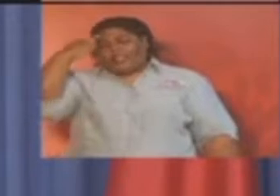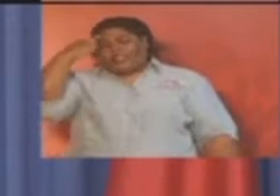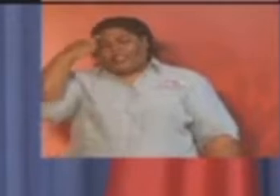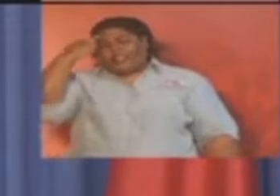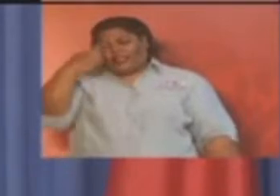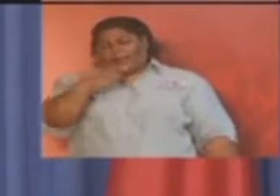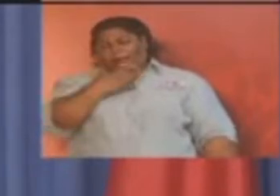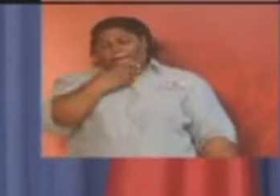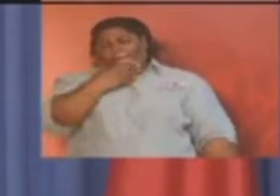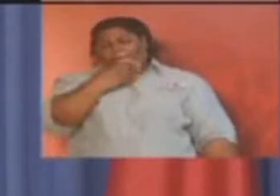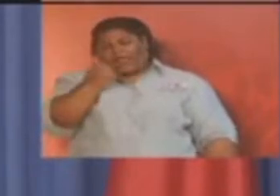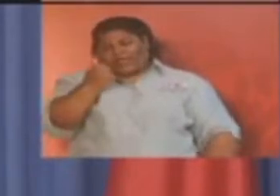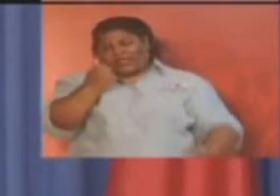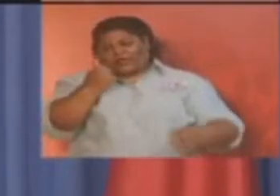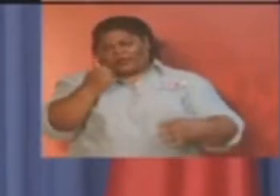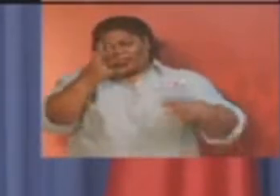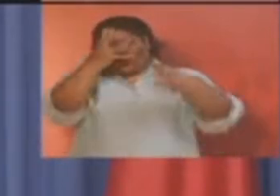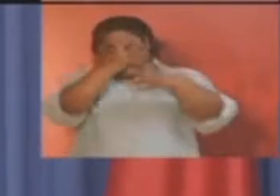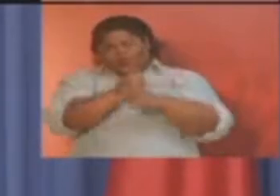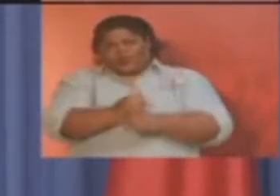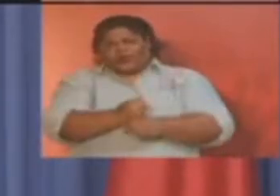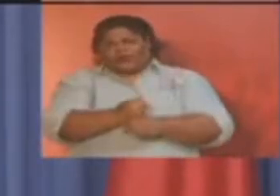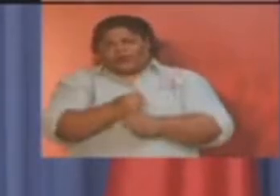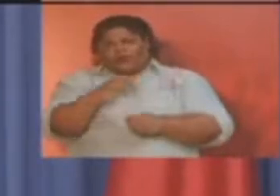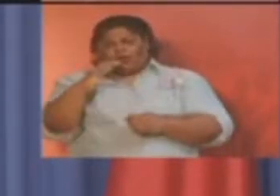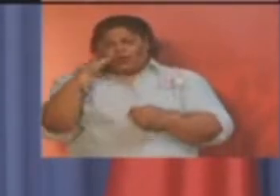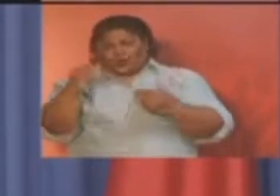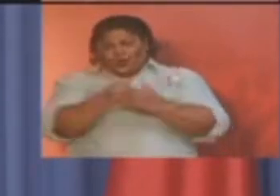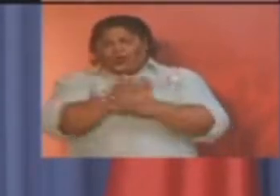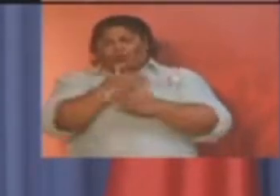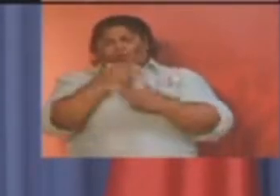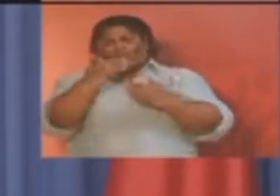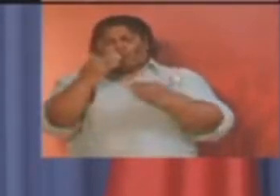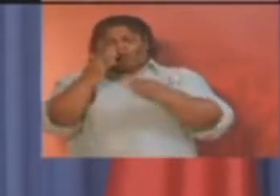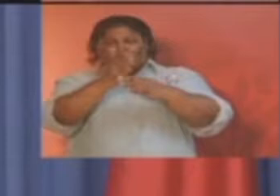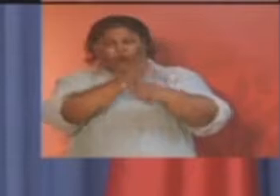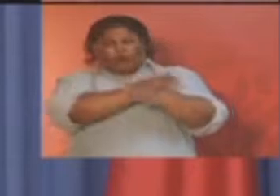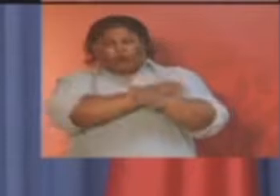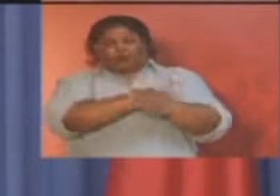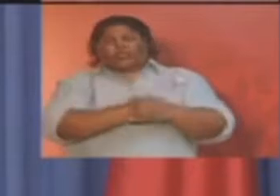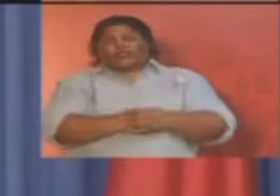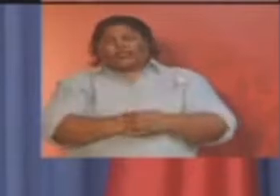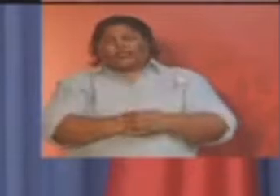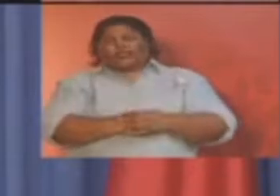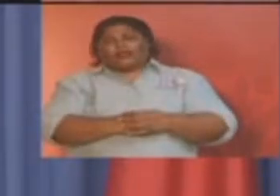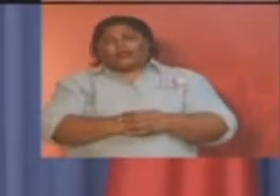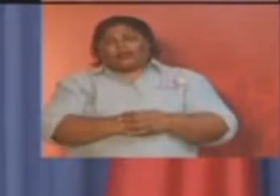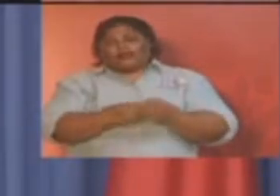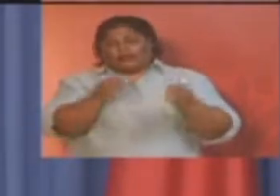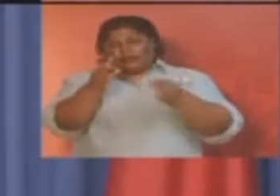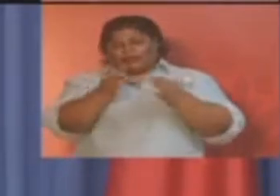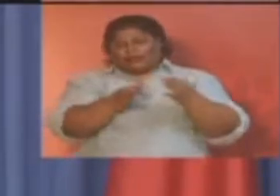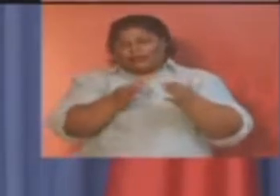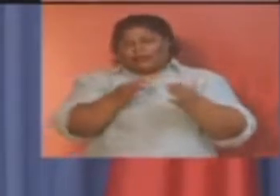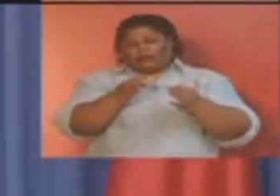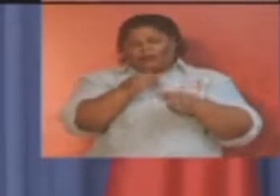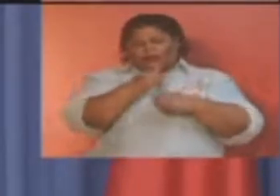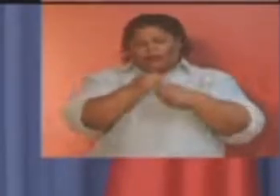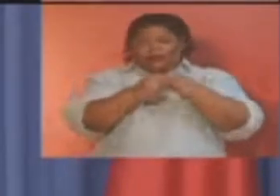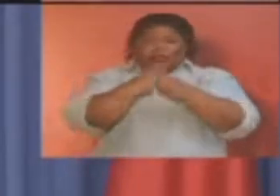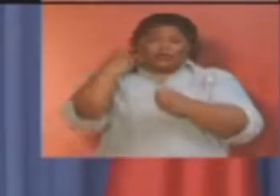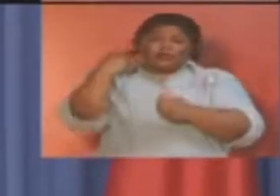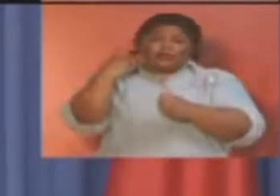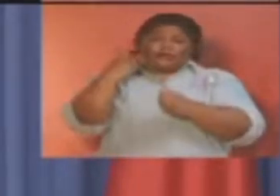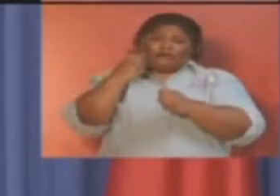decisions that we've taken, that we're about to announce, is to remind everyone where we were last year, April, coming out